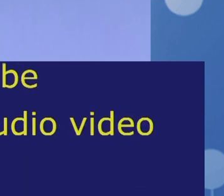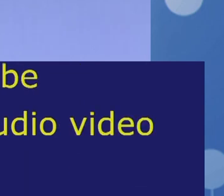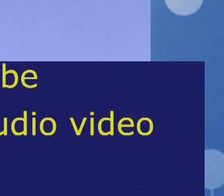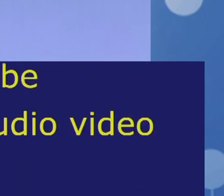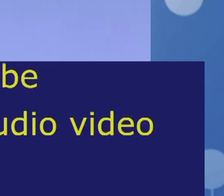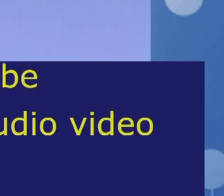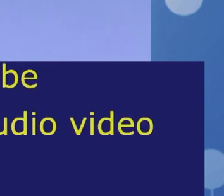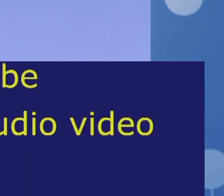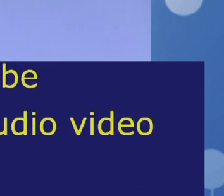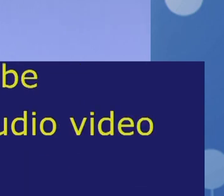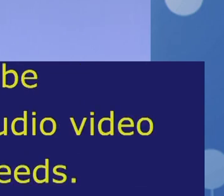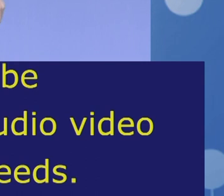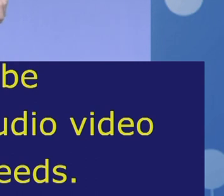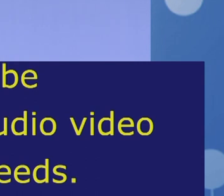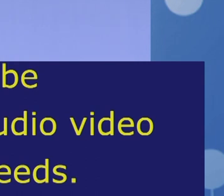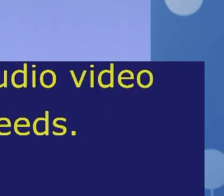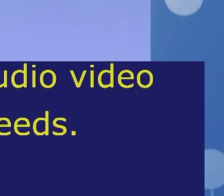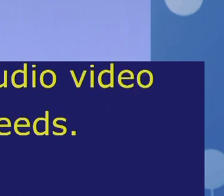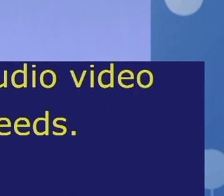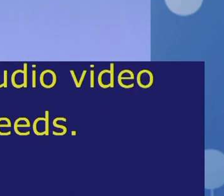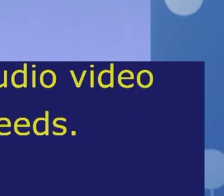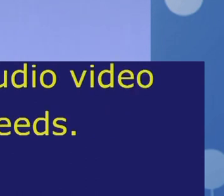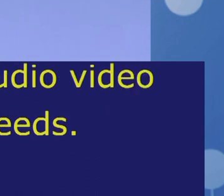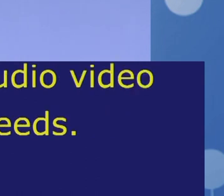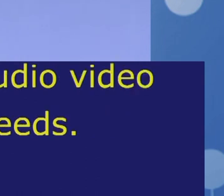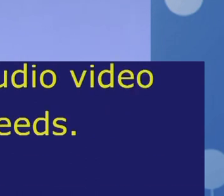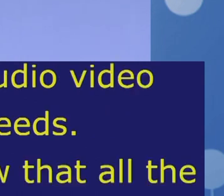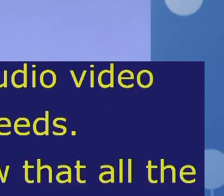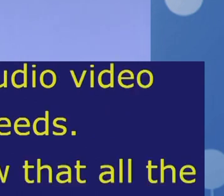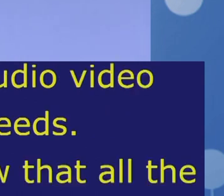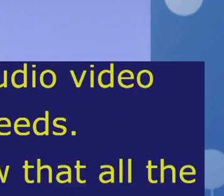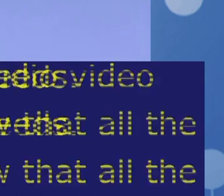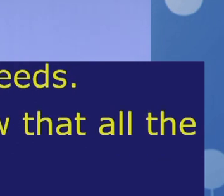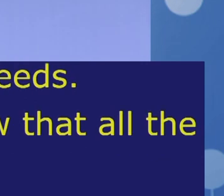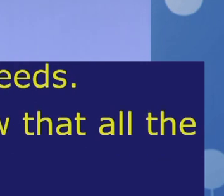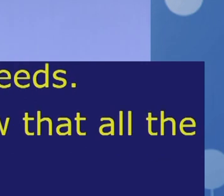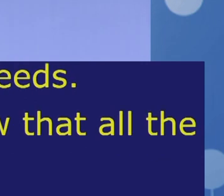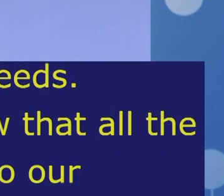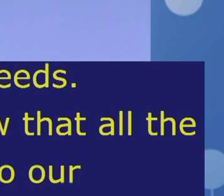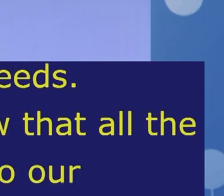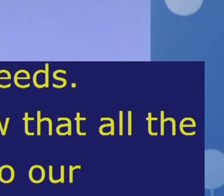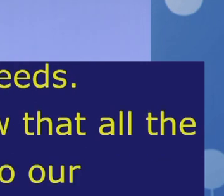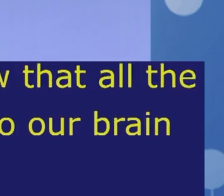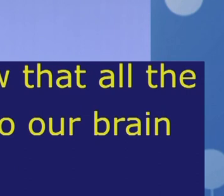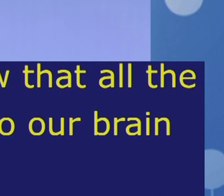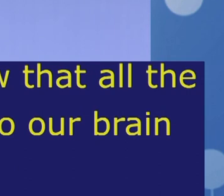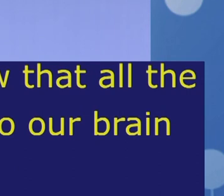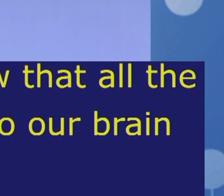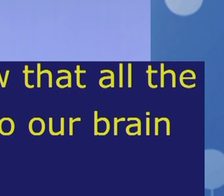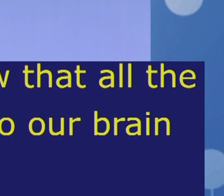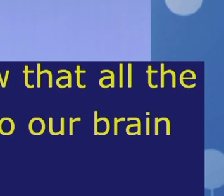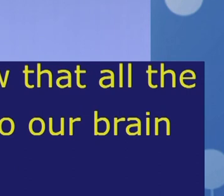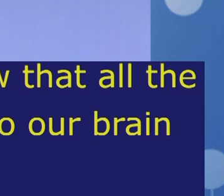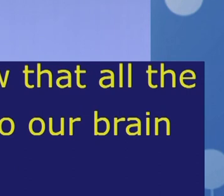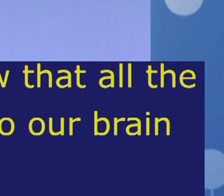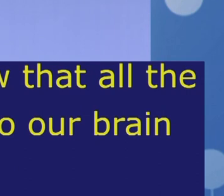And it's very important to know that all these streams of content that come into our brain are immediately evaluated with the two minds within